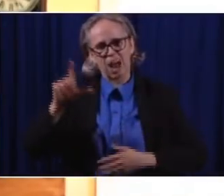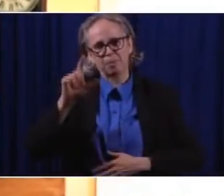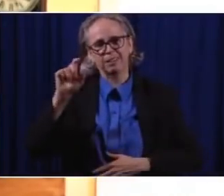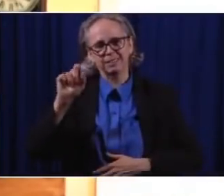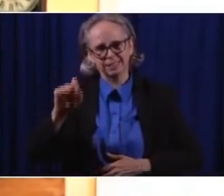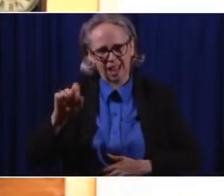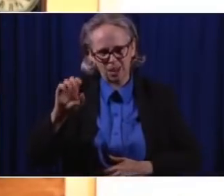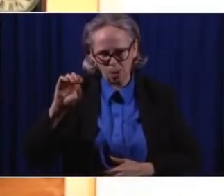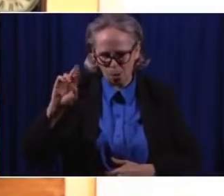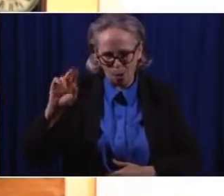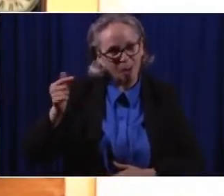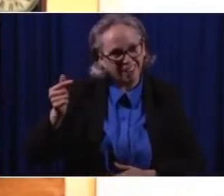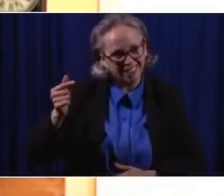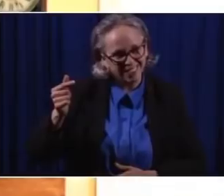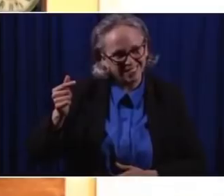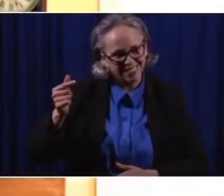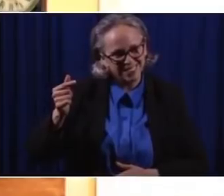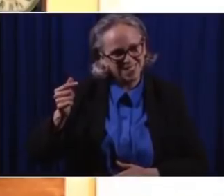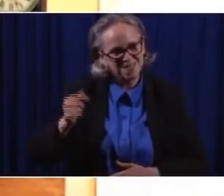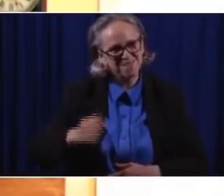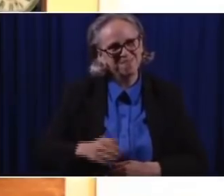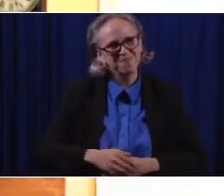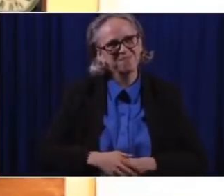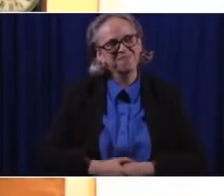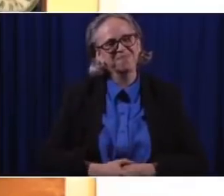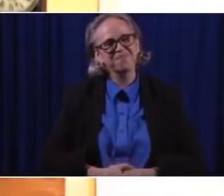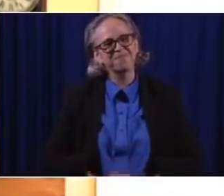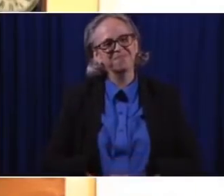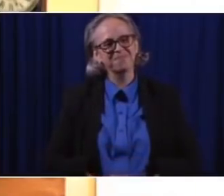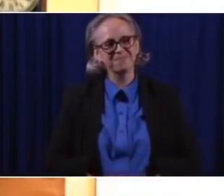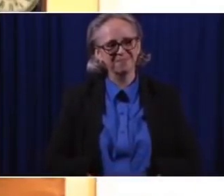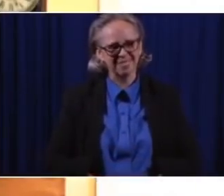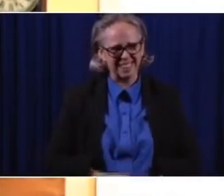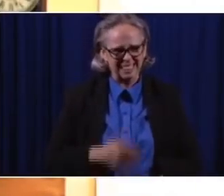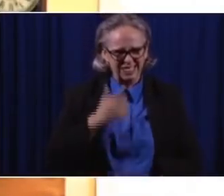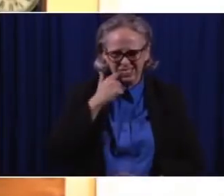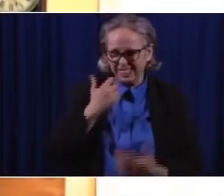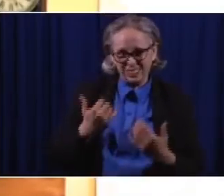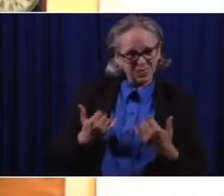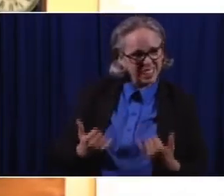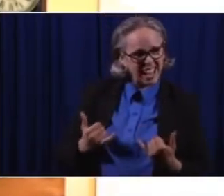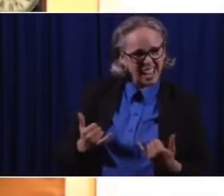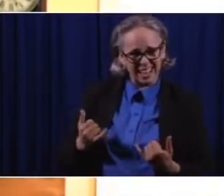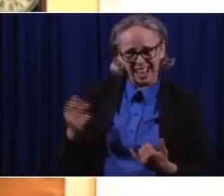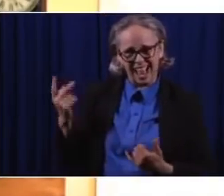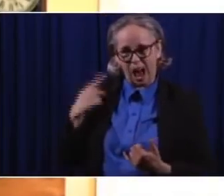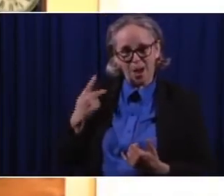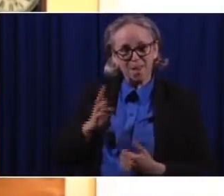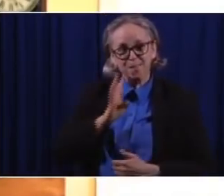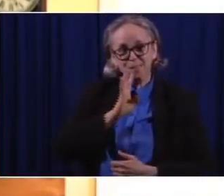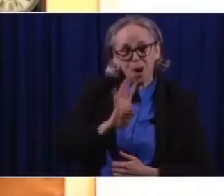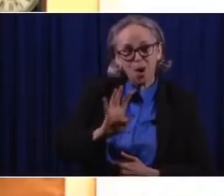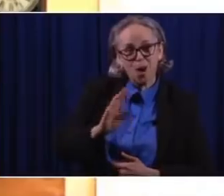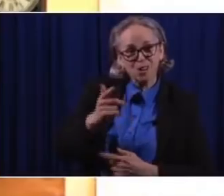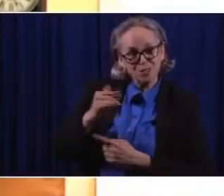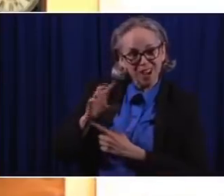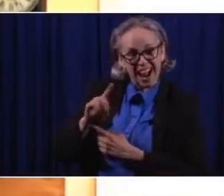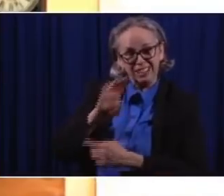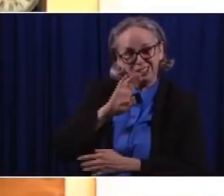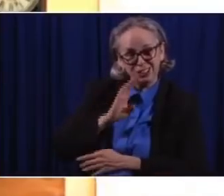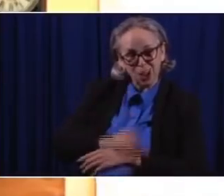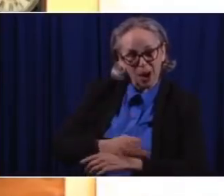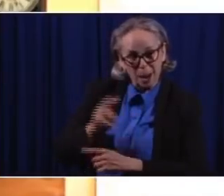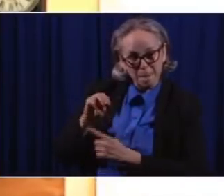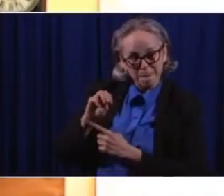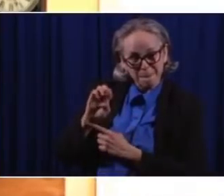Actually, just today, our little 4-day-old granddaughter, Meg, was signed up for the Imagination Library. So we hope you'll go sign up your kids and your